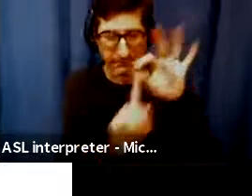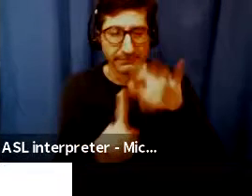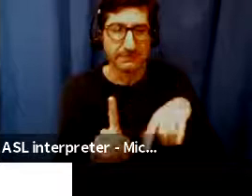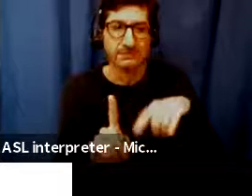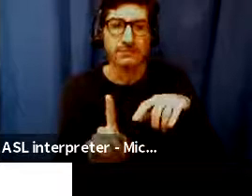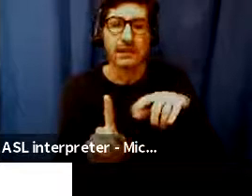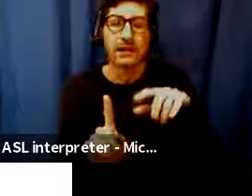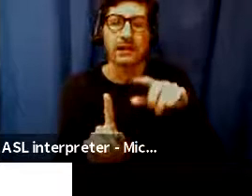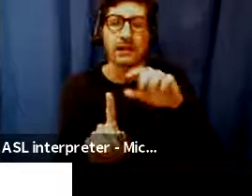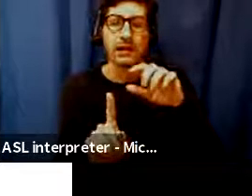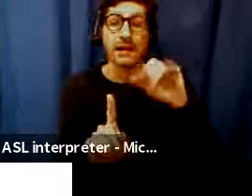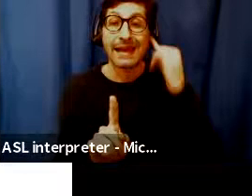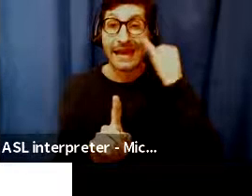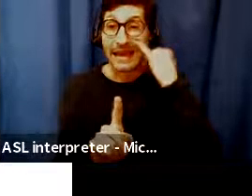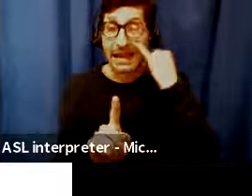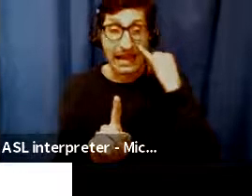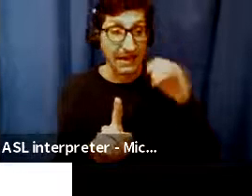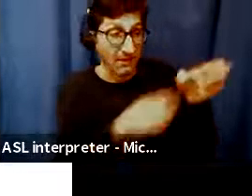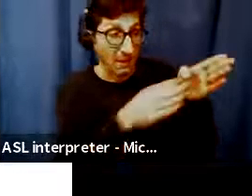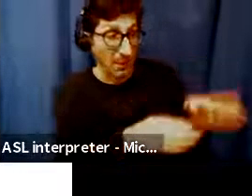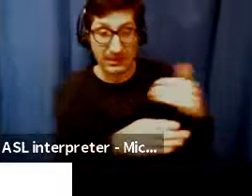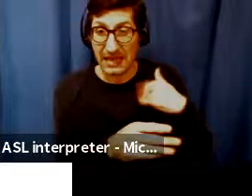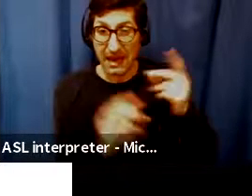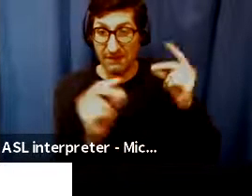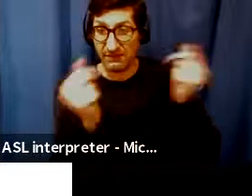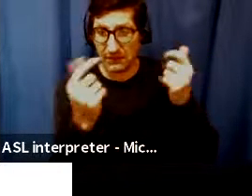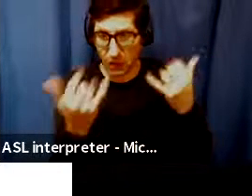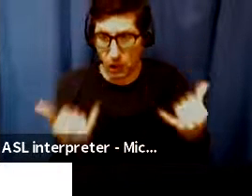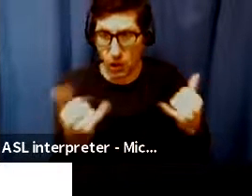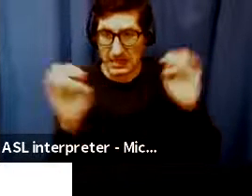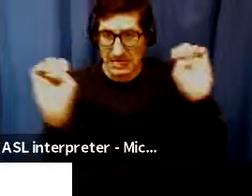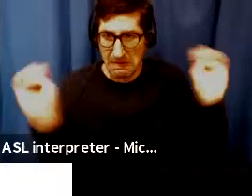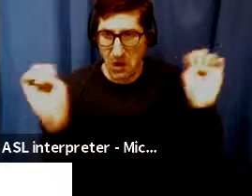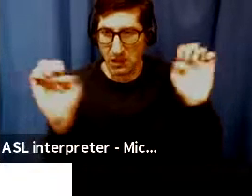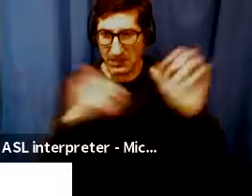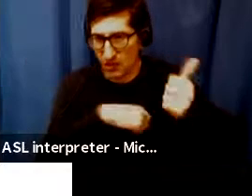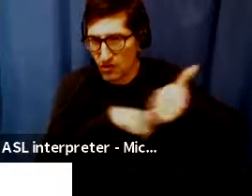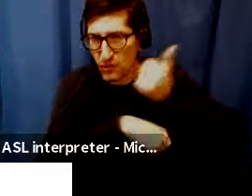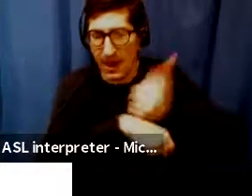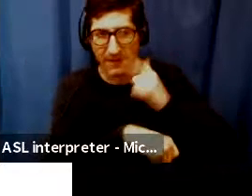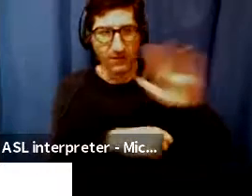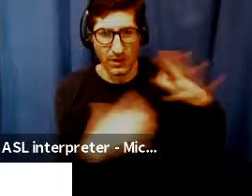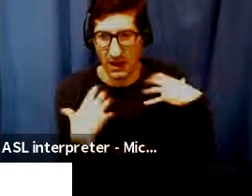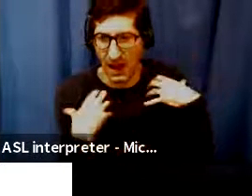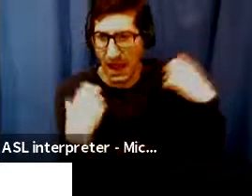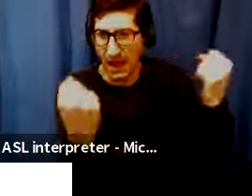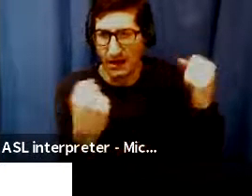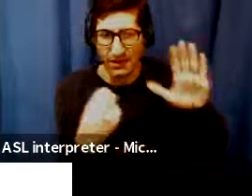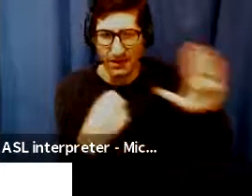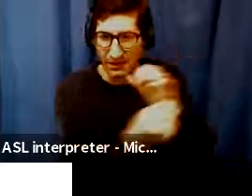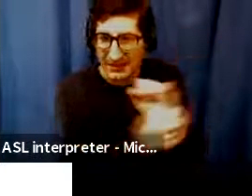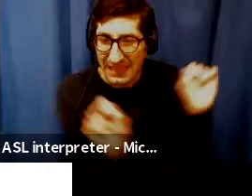emergency or threat to safety or welfare, then you can have the